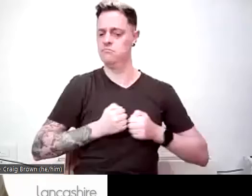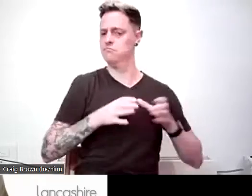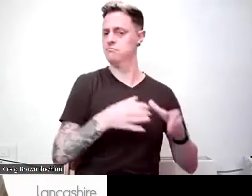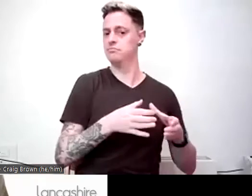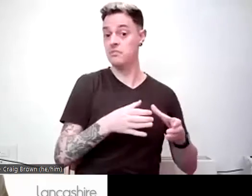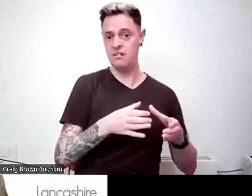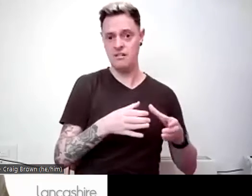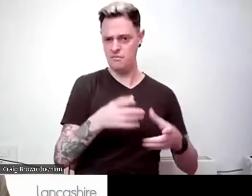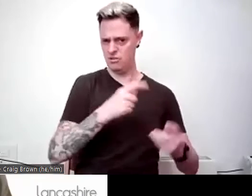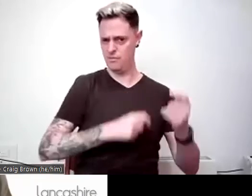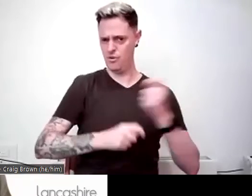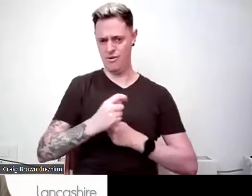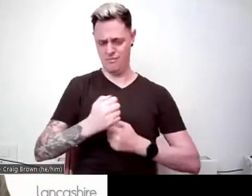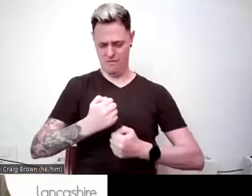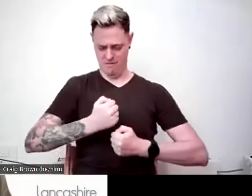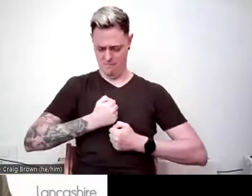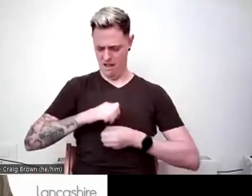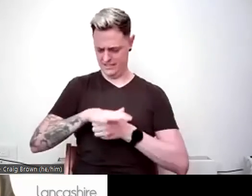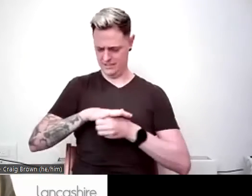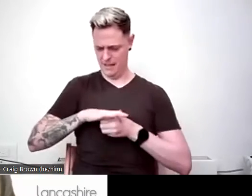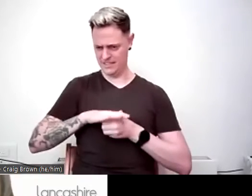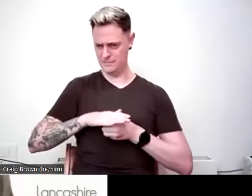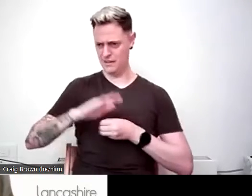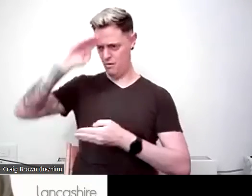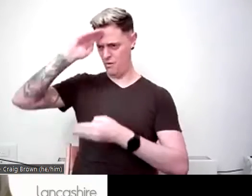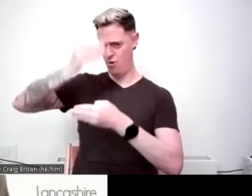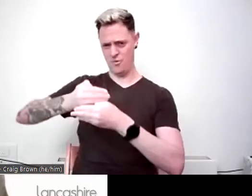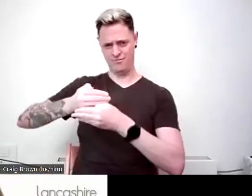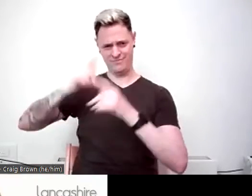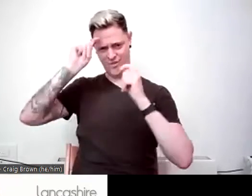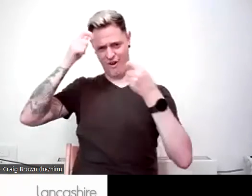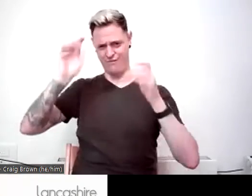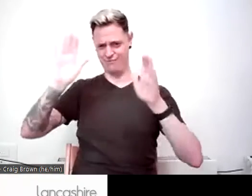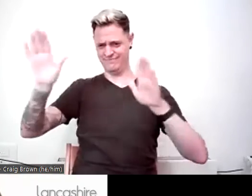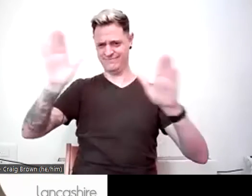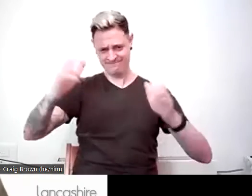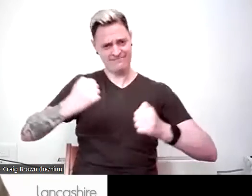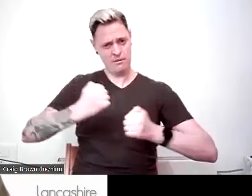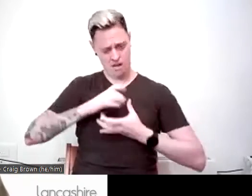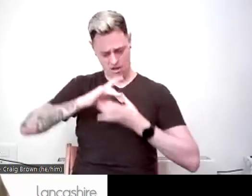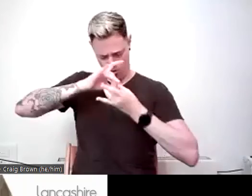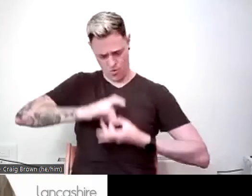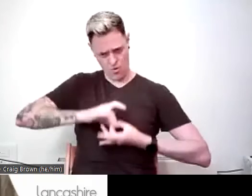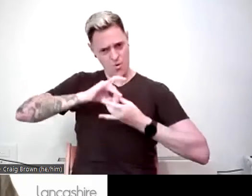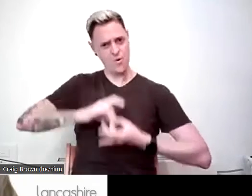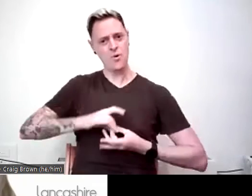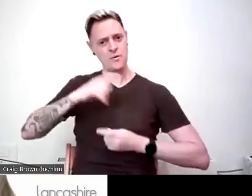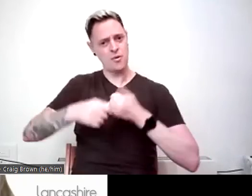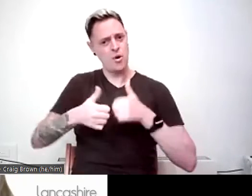like this, it's kind of radical, really. It is activism, like you say. It's very interesting to look at it in that way.